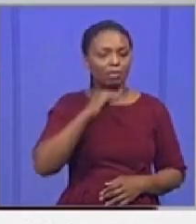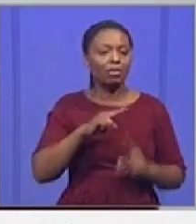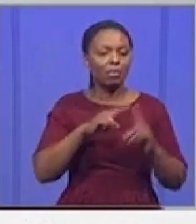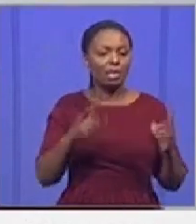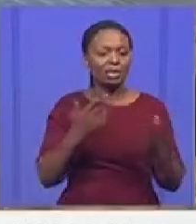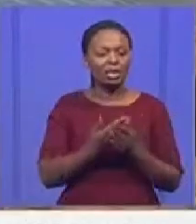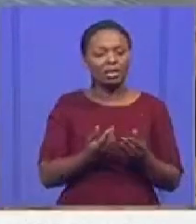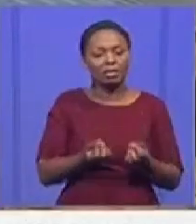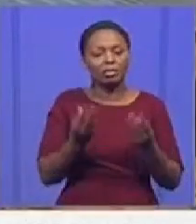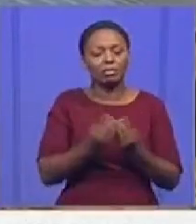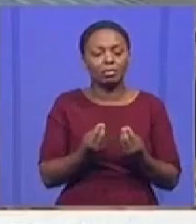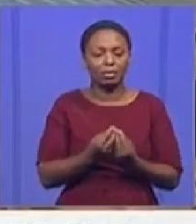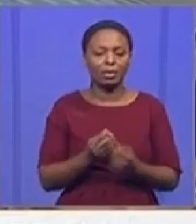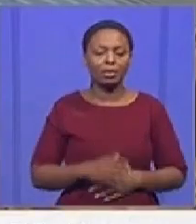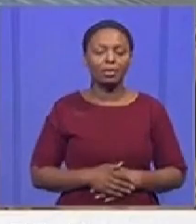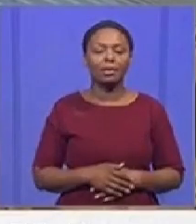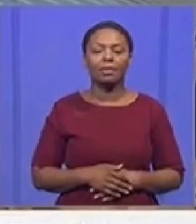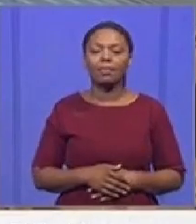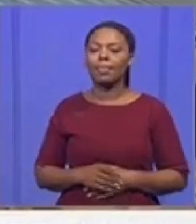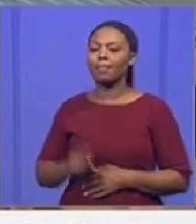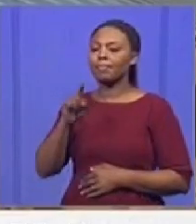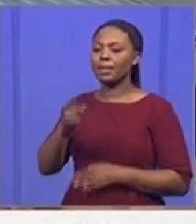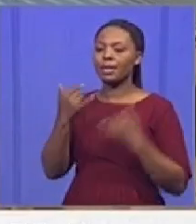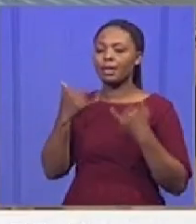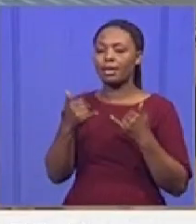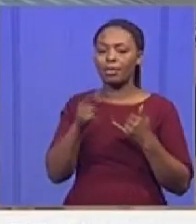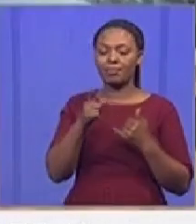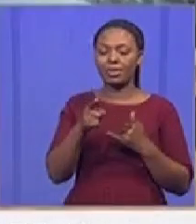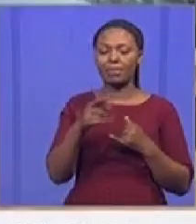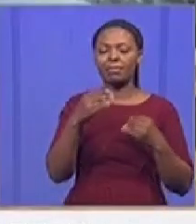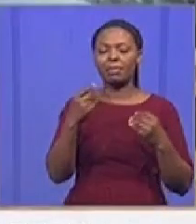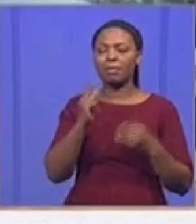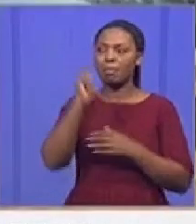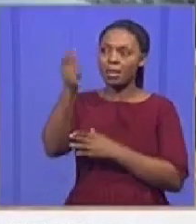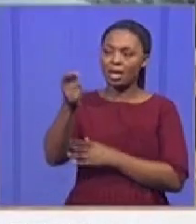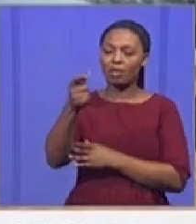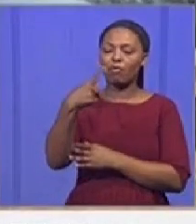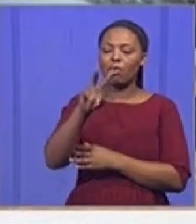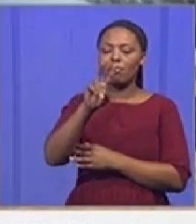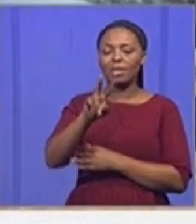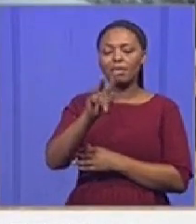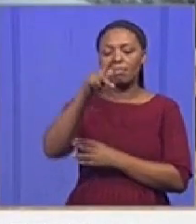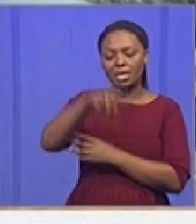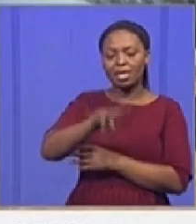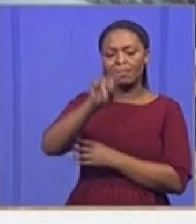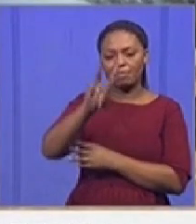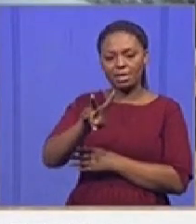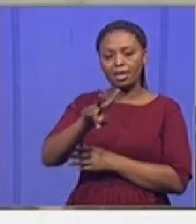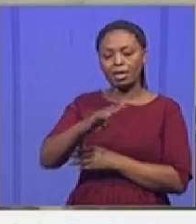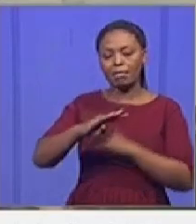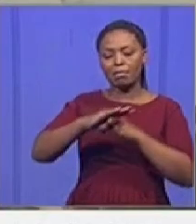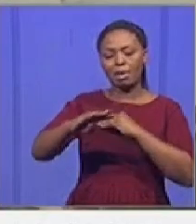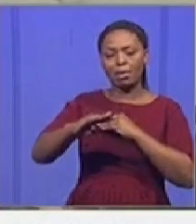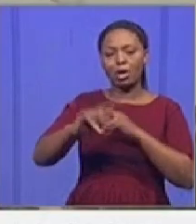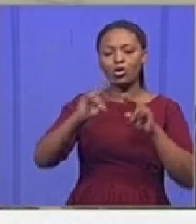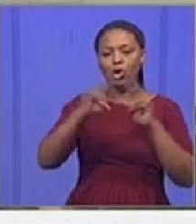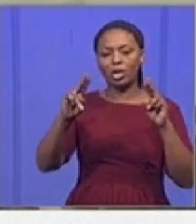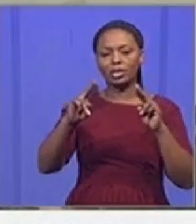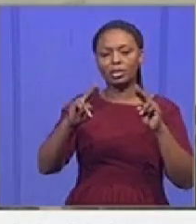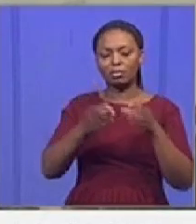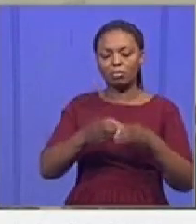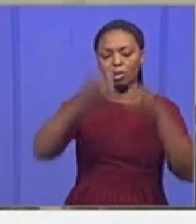household. Madi a badirisi ba go a busediwang ke a go duelela fela di-PV panel mme seng go duelela di-inverter